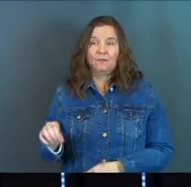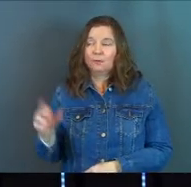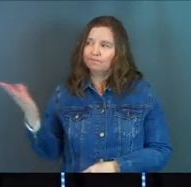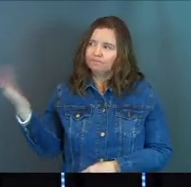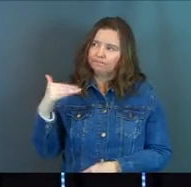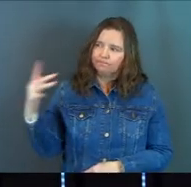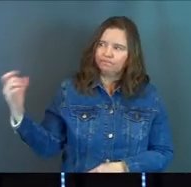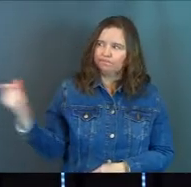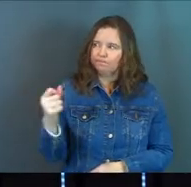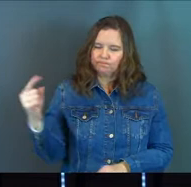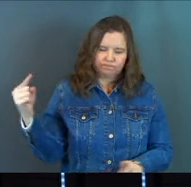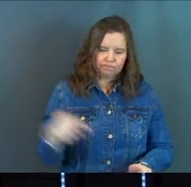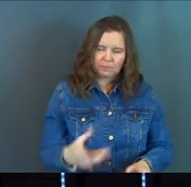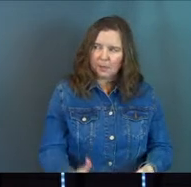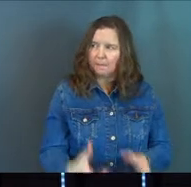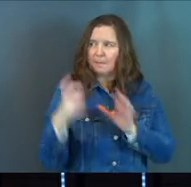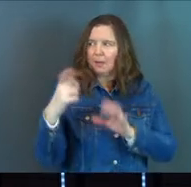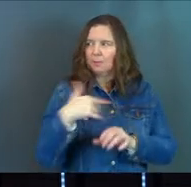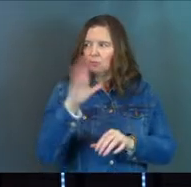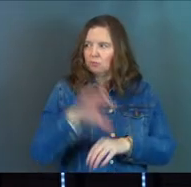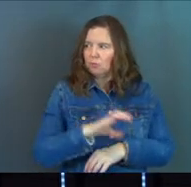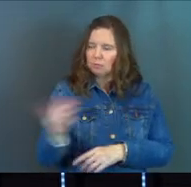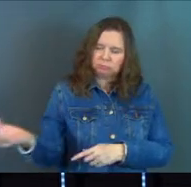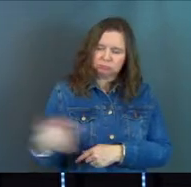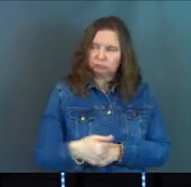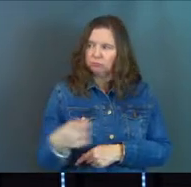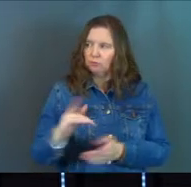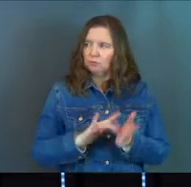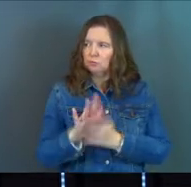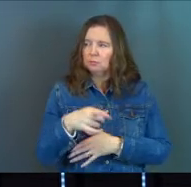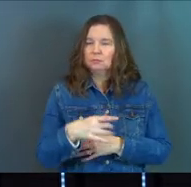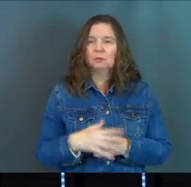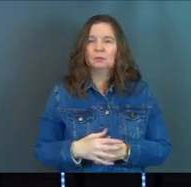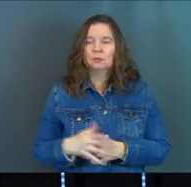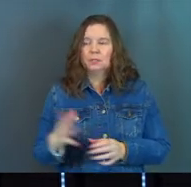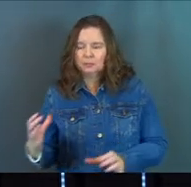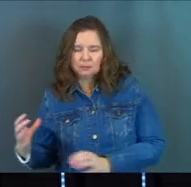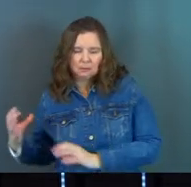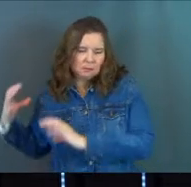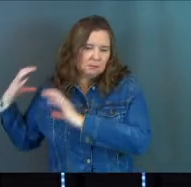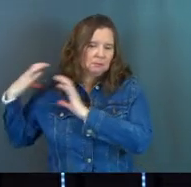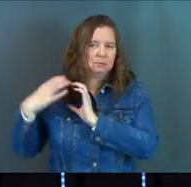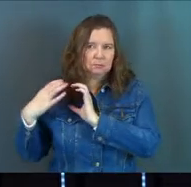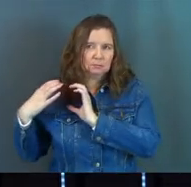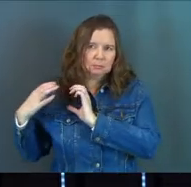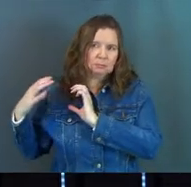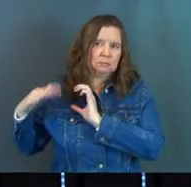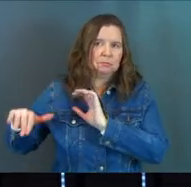they grab him and they force him legally to carry Jesus' cross all the way to Golgotha for him.